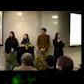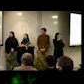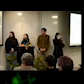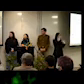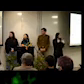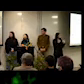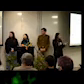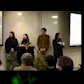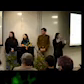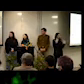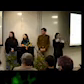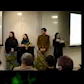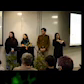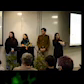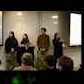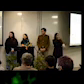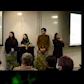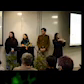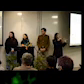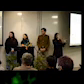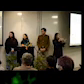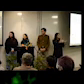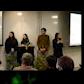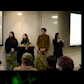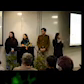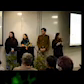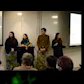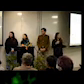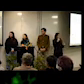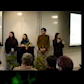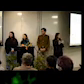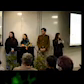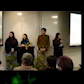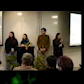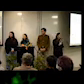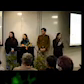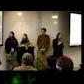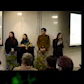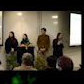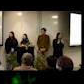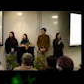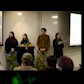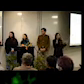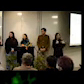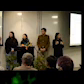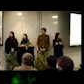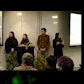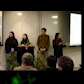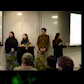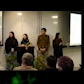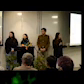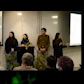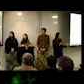mental health. So all of it interconnects. And so something like that, I think, would be very important for your overall well-being. And that